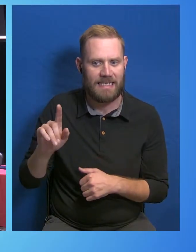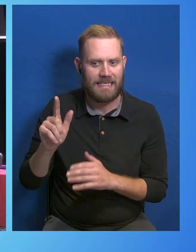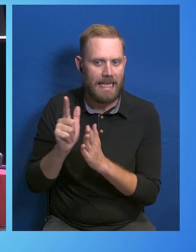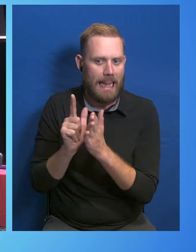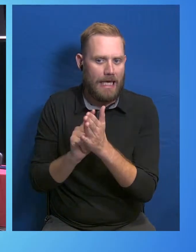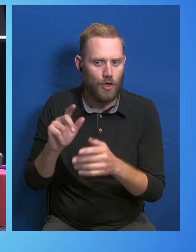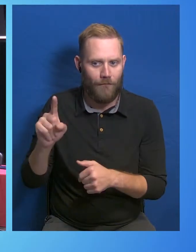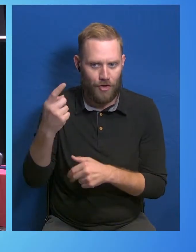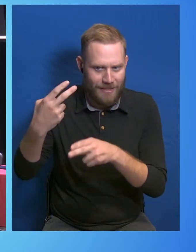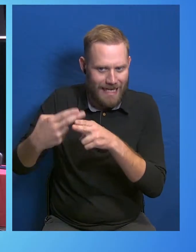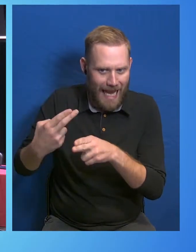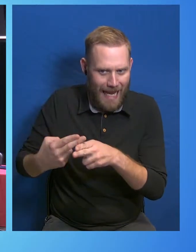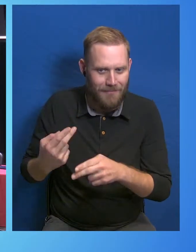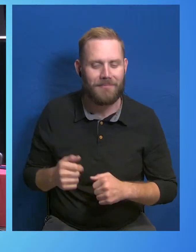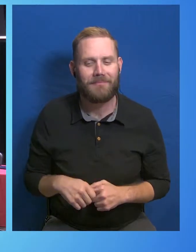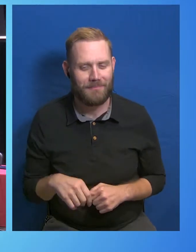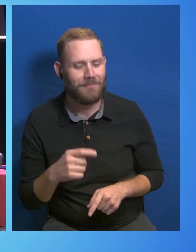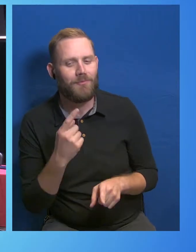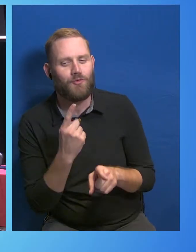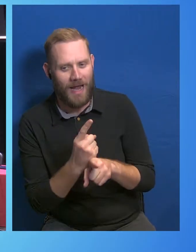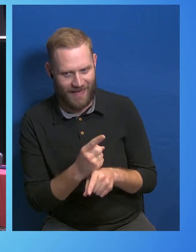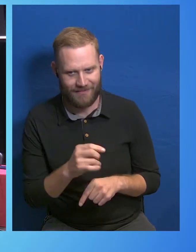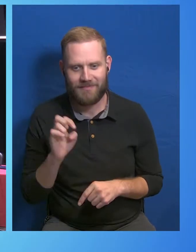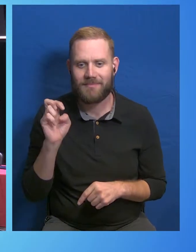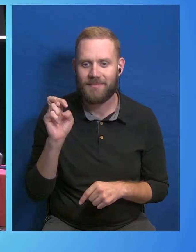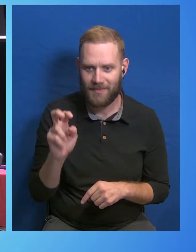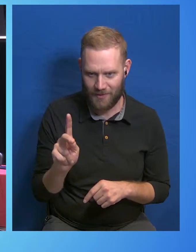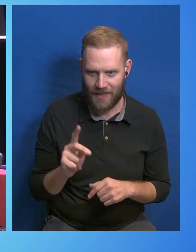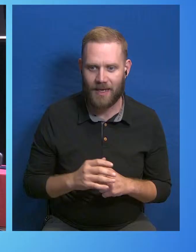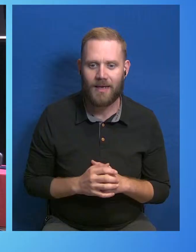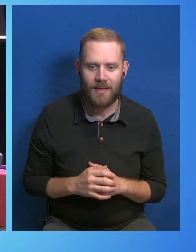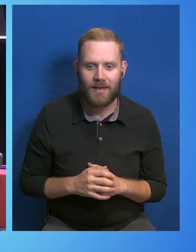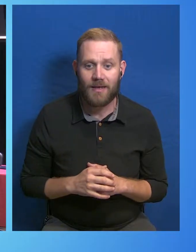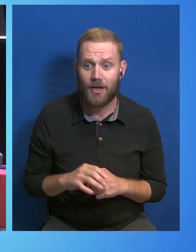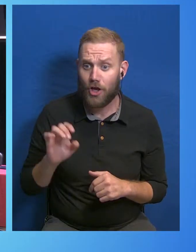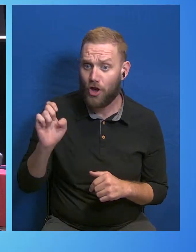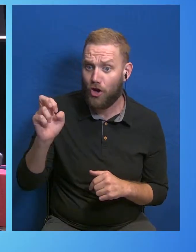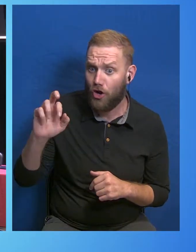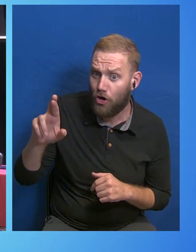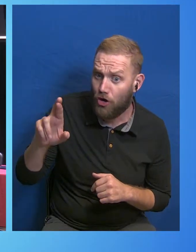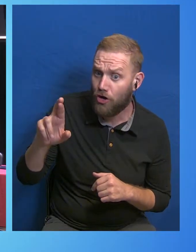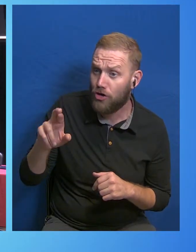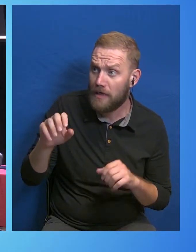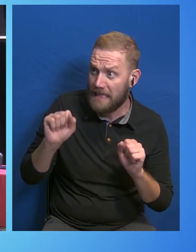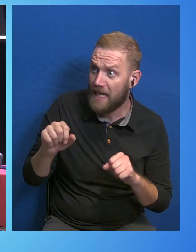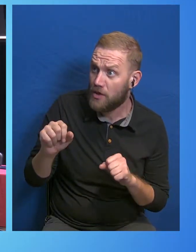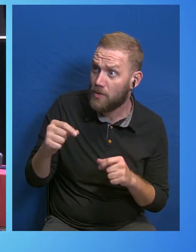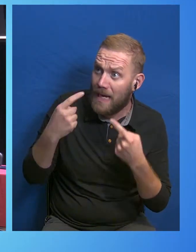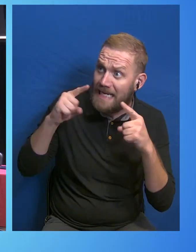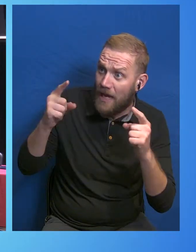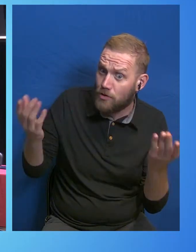Earl. Correct. So, Earl, can you confirm if you're here with us?